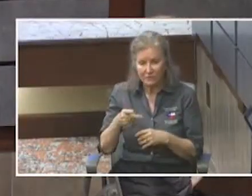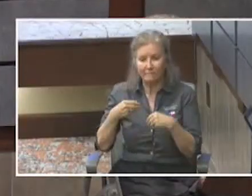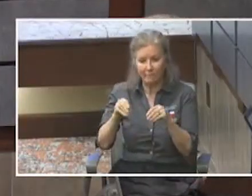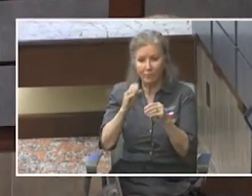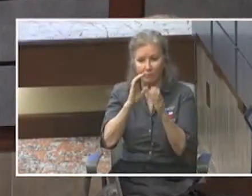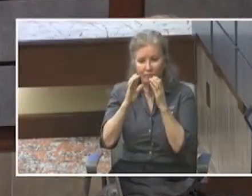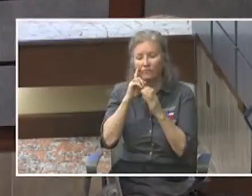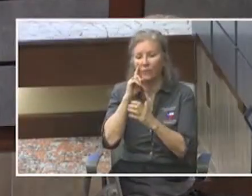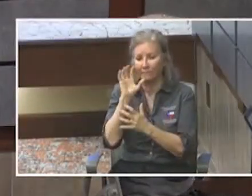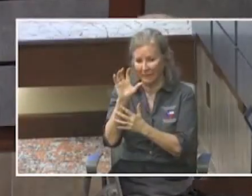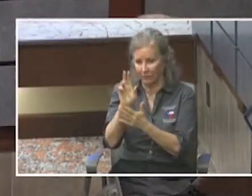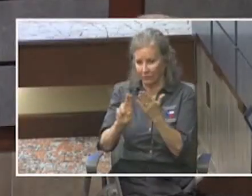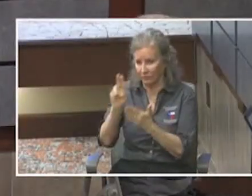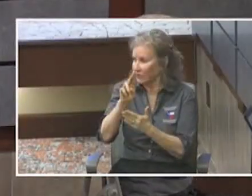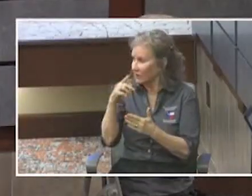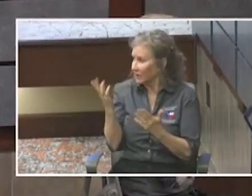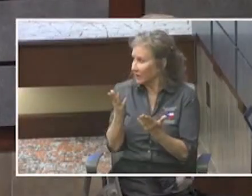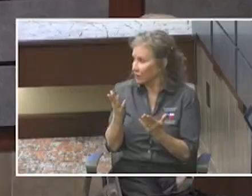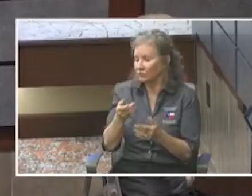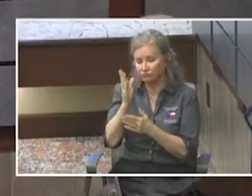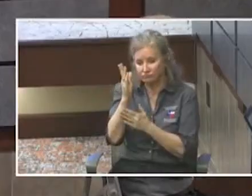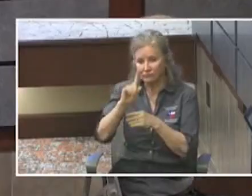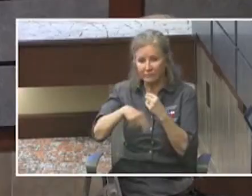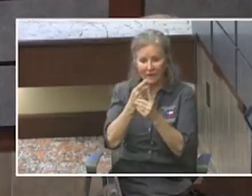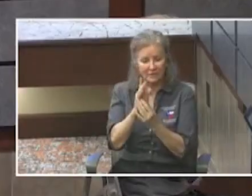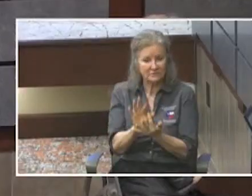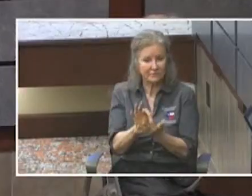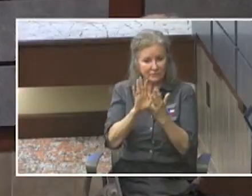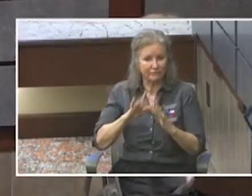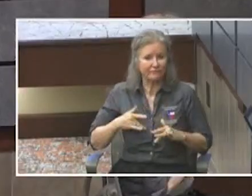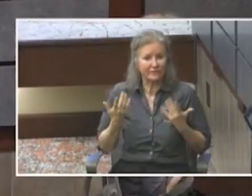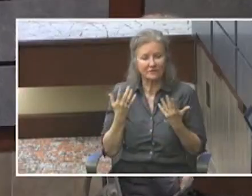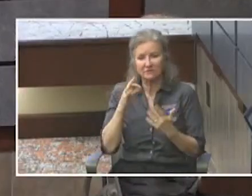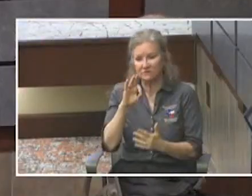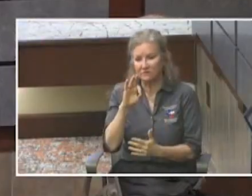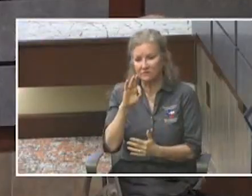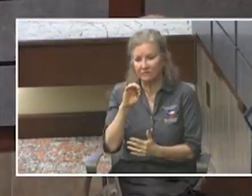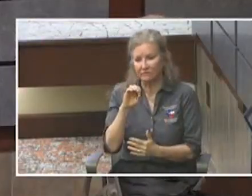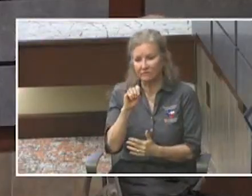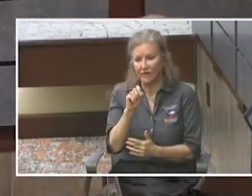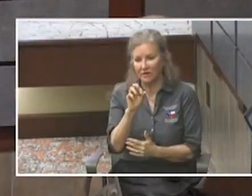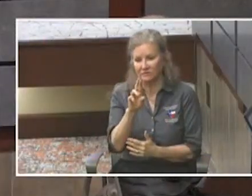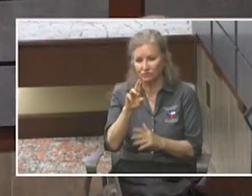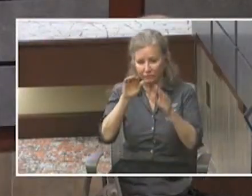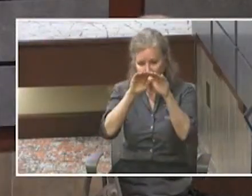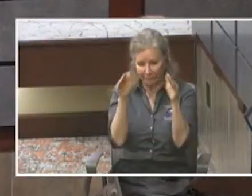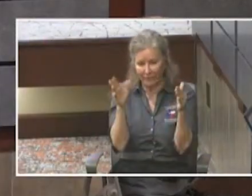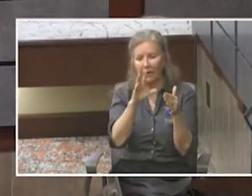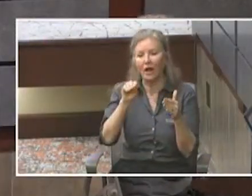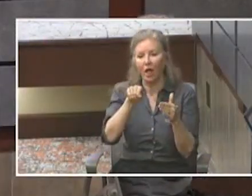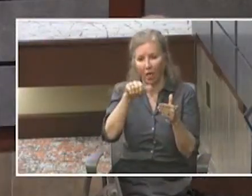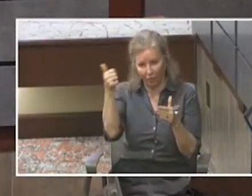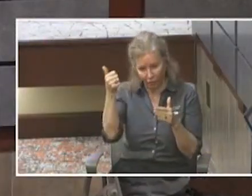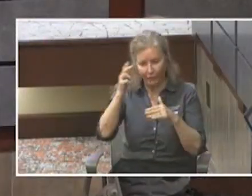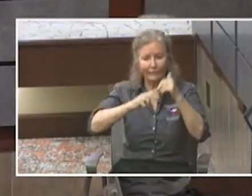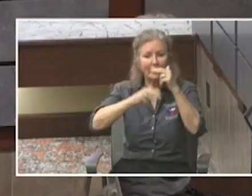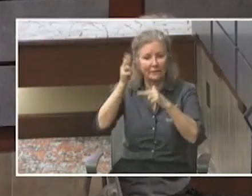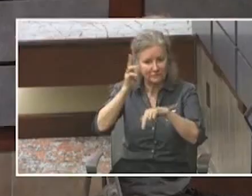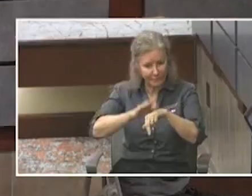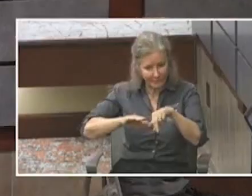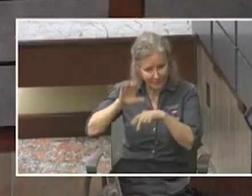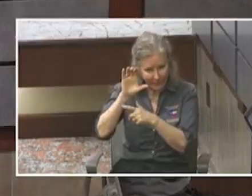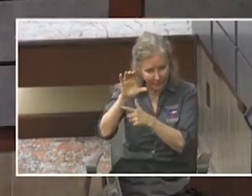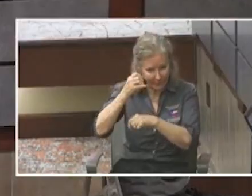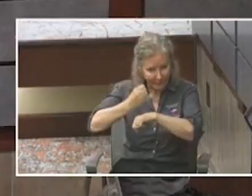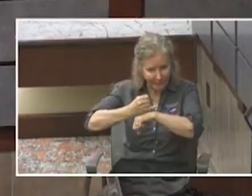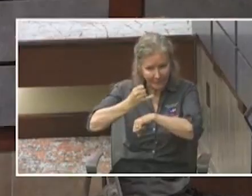Cook is here to present on special events at the Foster Pavilion and other Baylor University facilities. And viewers might pay